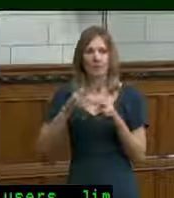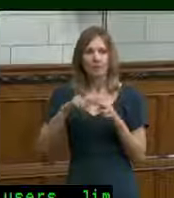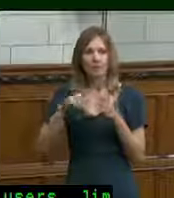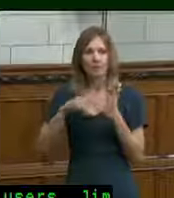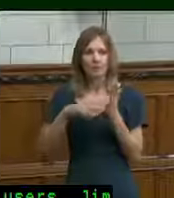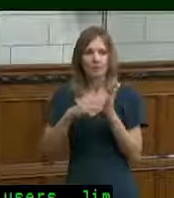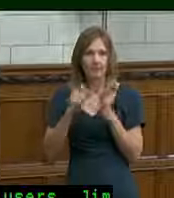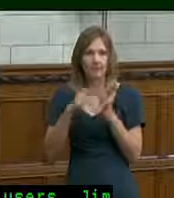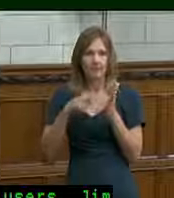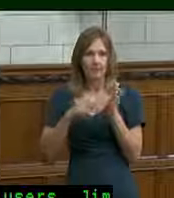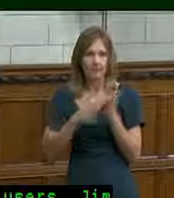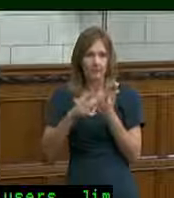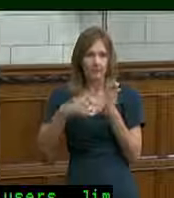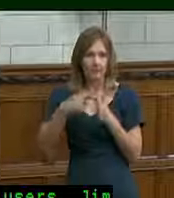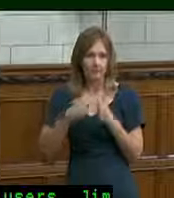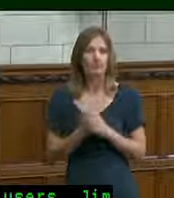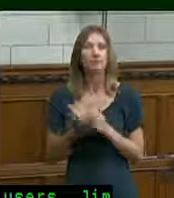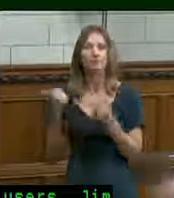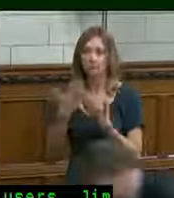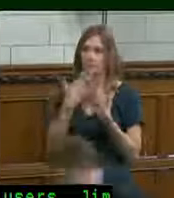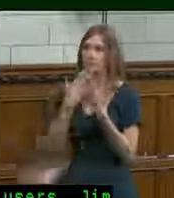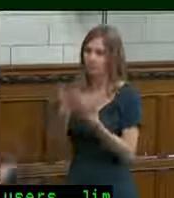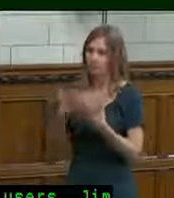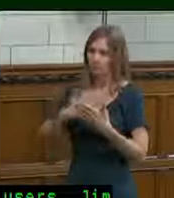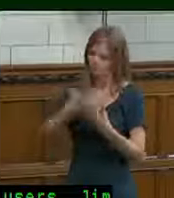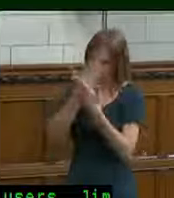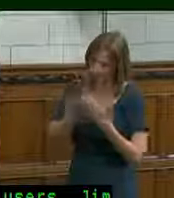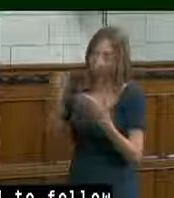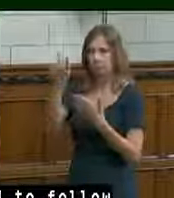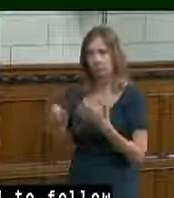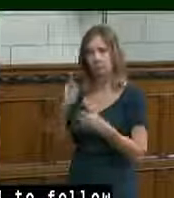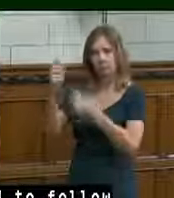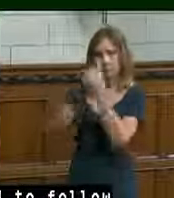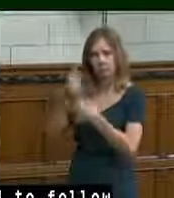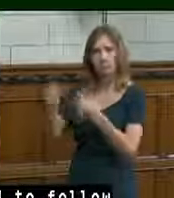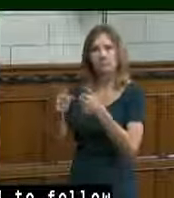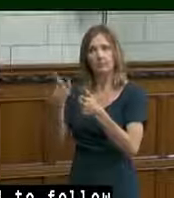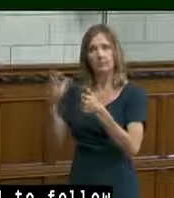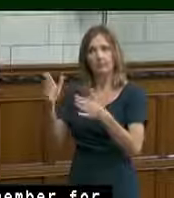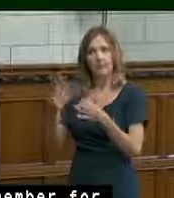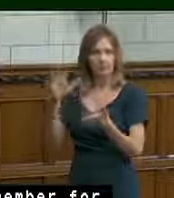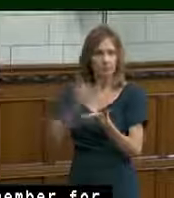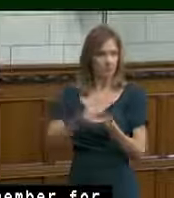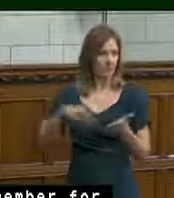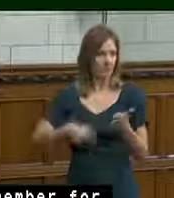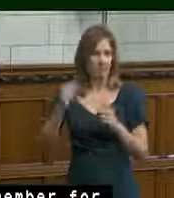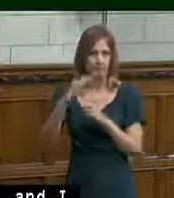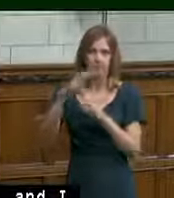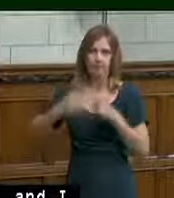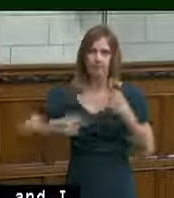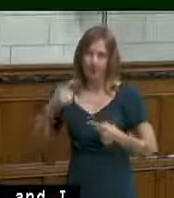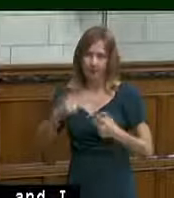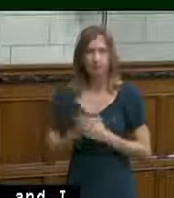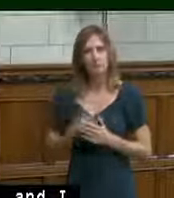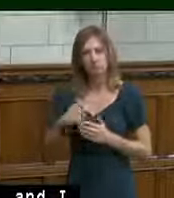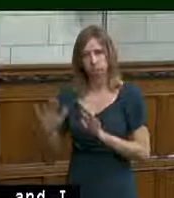the member for Newcastle upon Tyne North. I congratulate her on securing this important debate and commend her